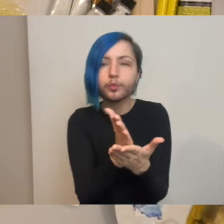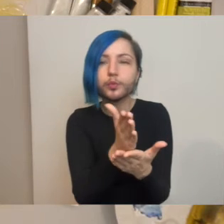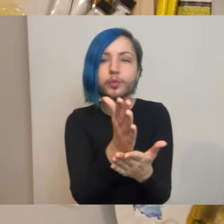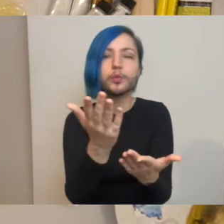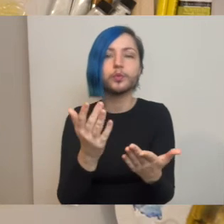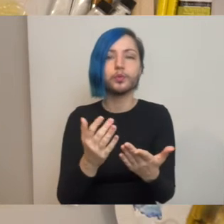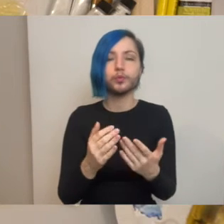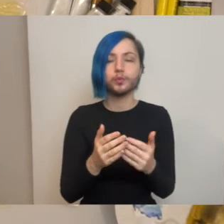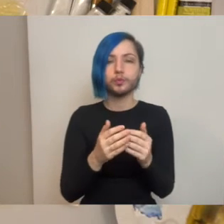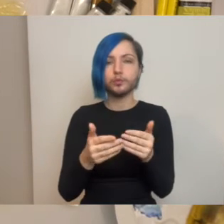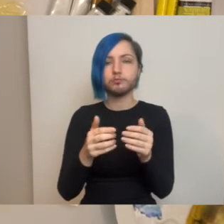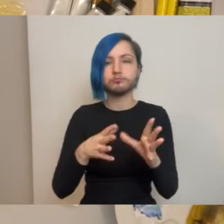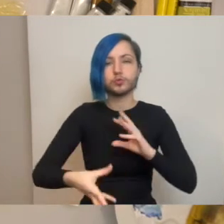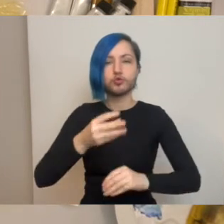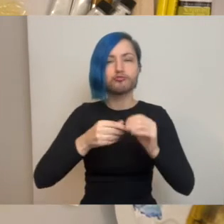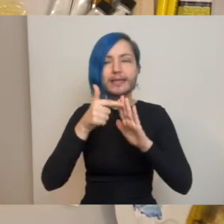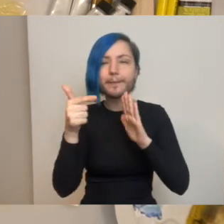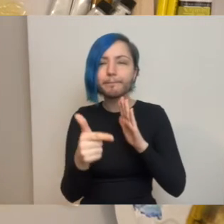might find